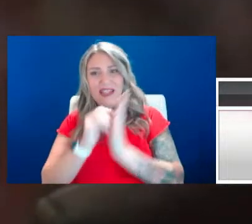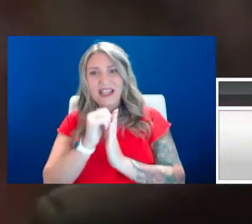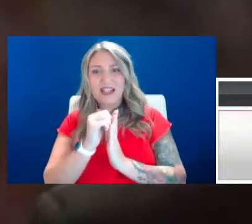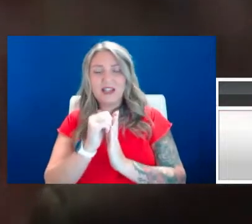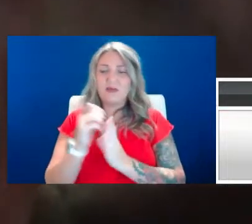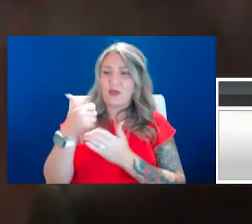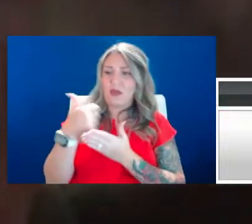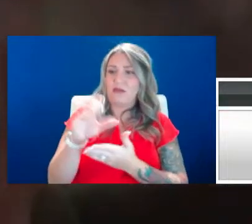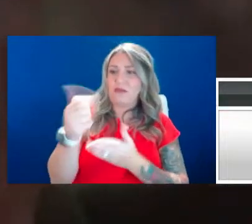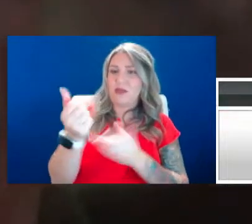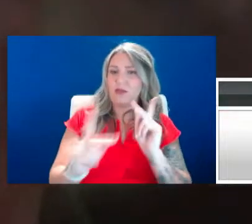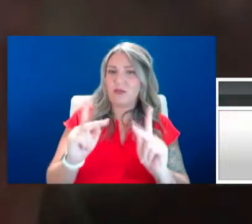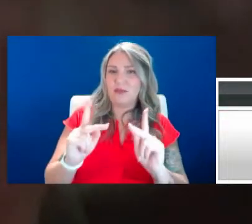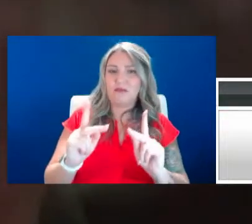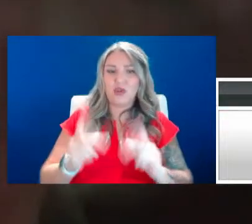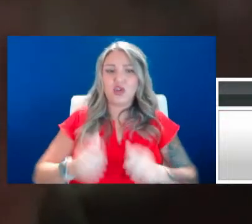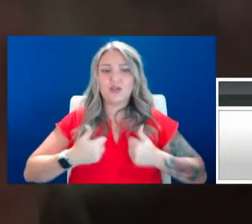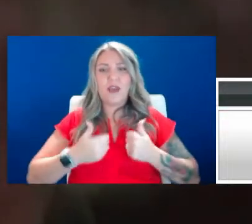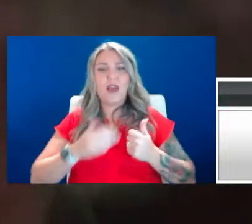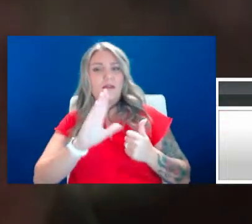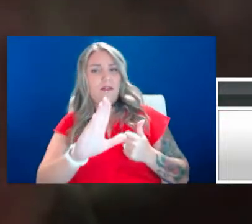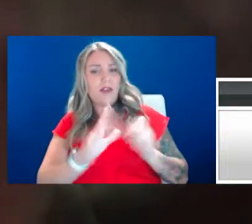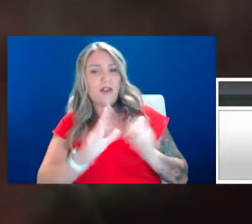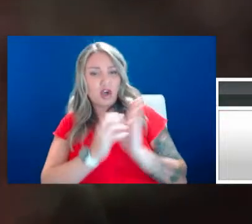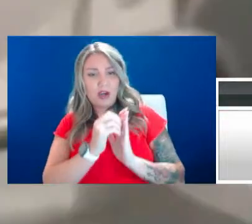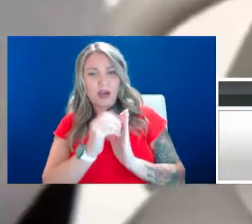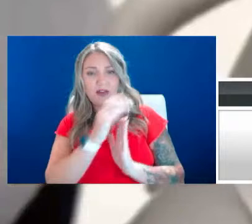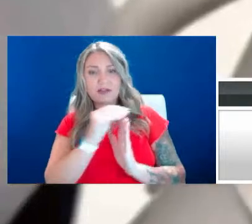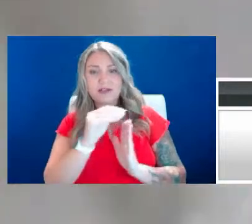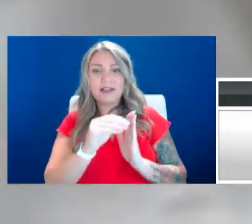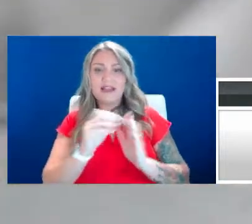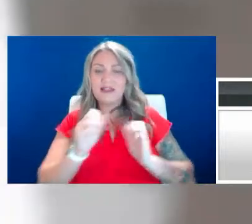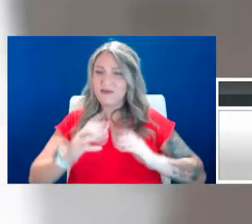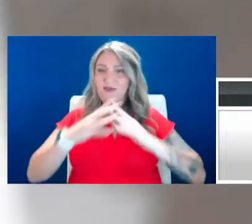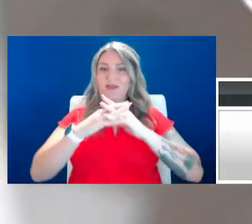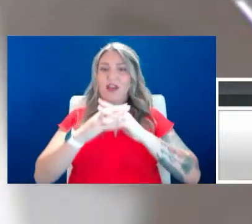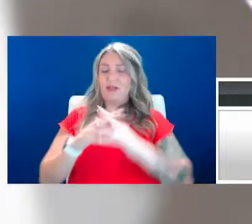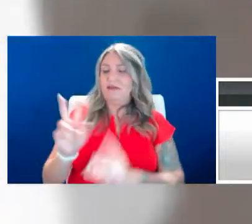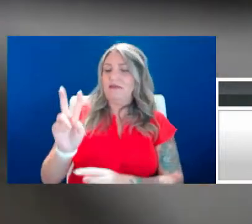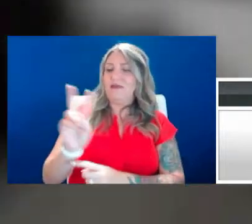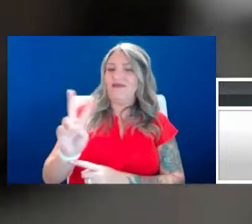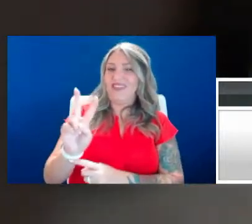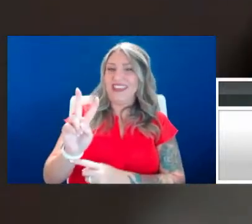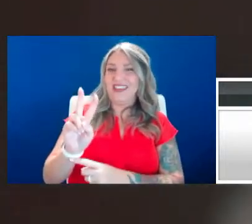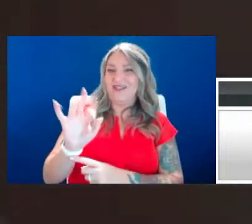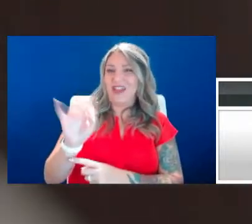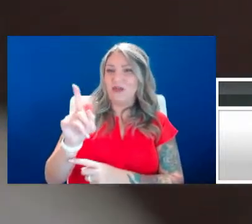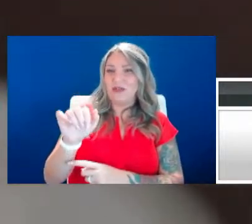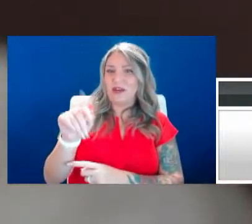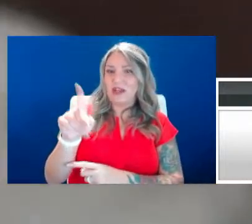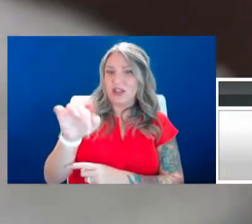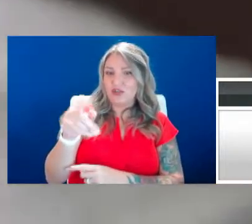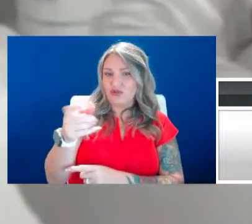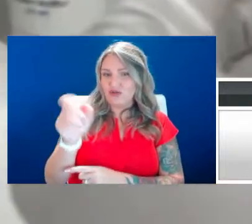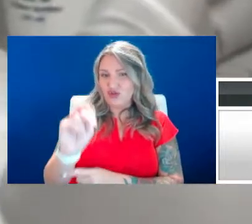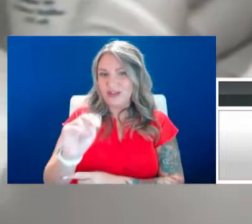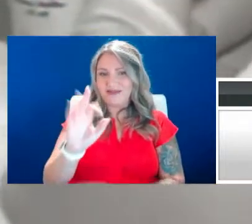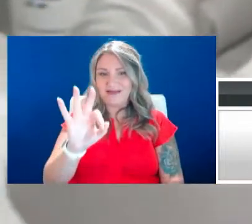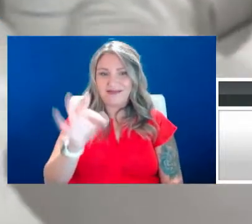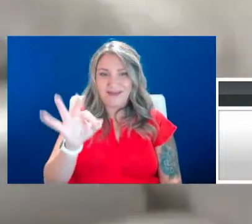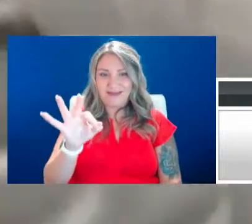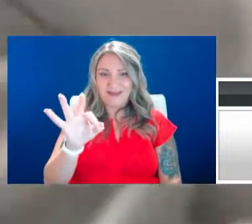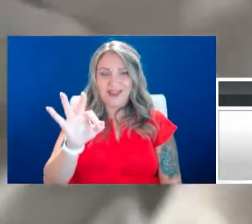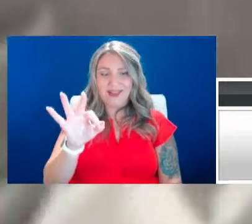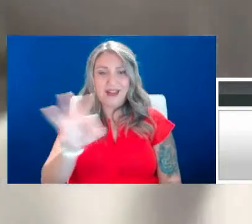their cancer. And that's what he did. And they founded the V Foundation in 1993, and we have awarded nearly $290